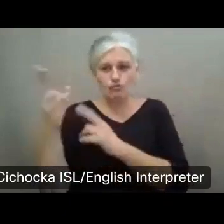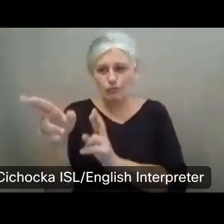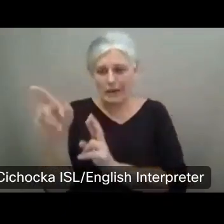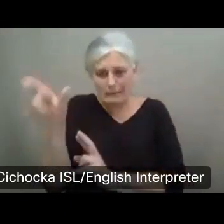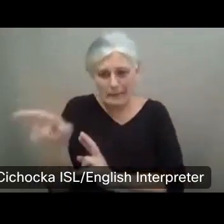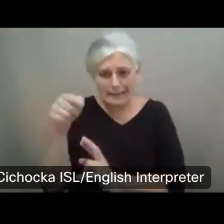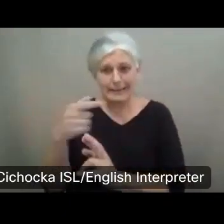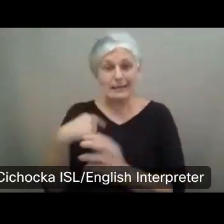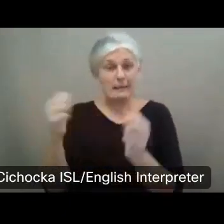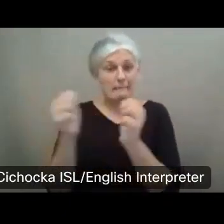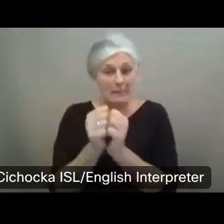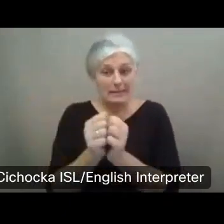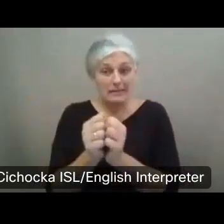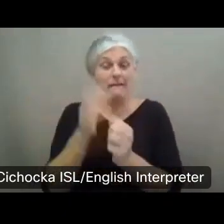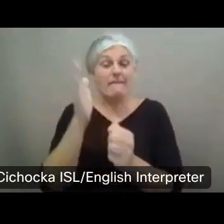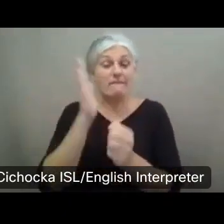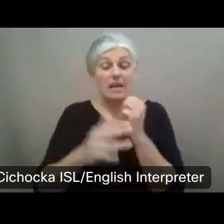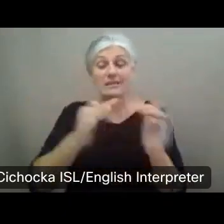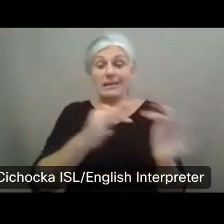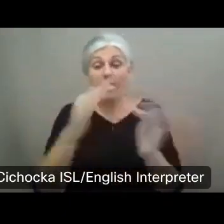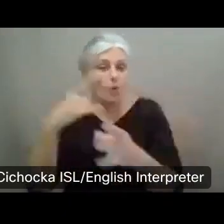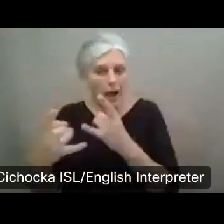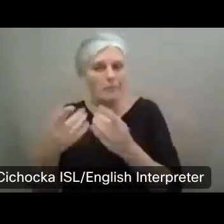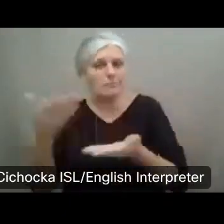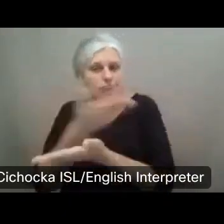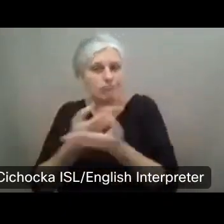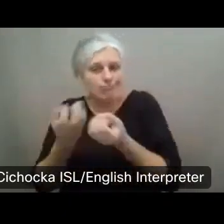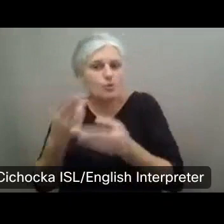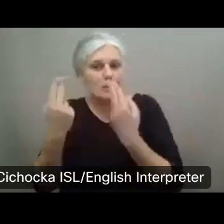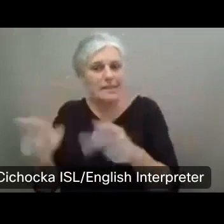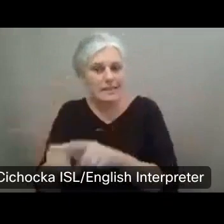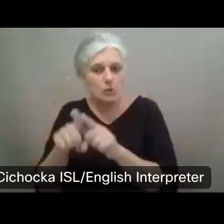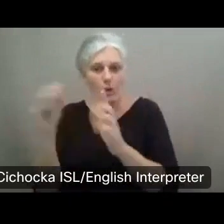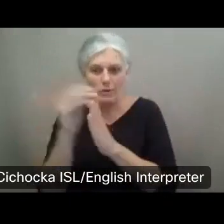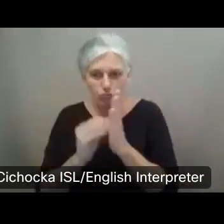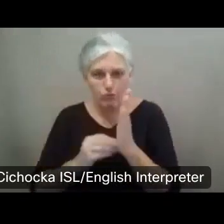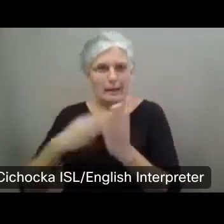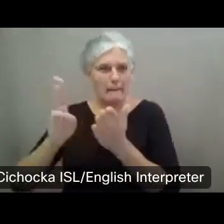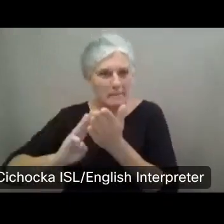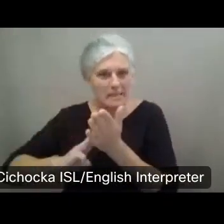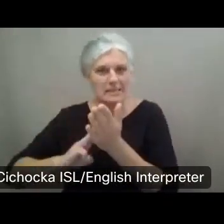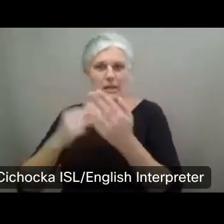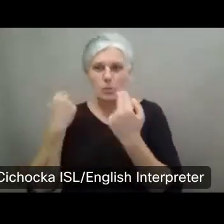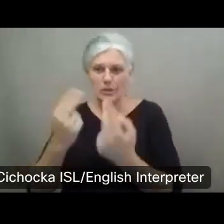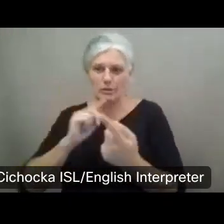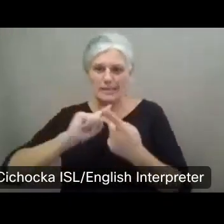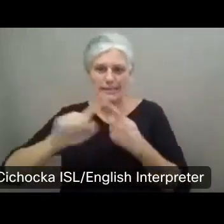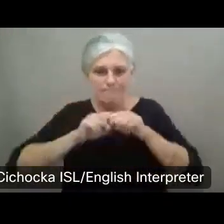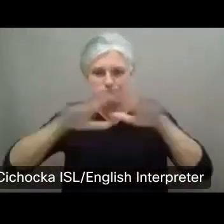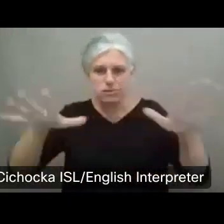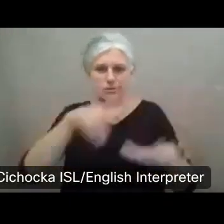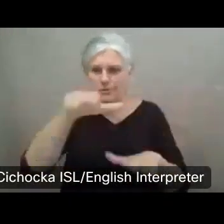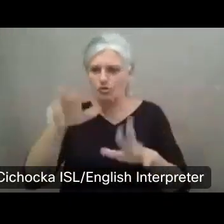is described within the legislation, you know, the records, the minuted sent out. It's really